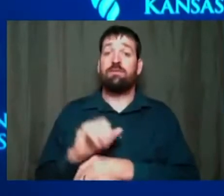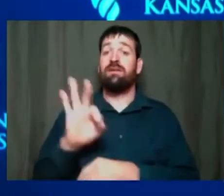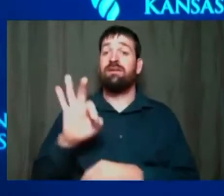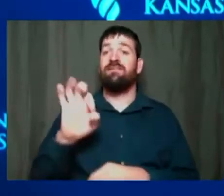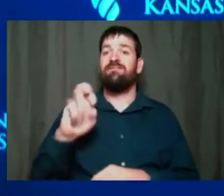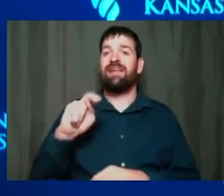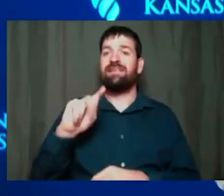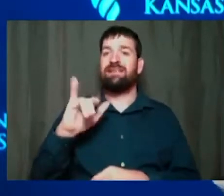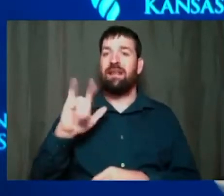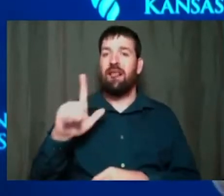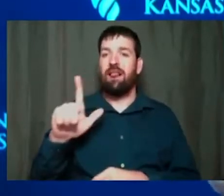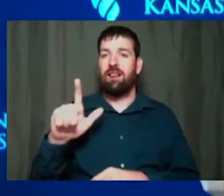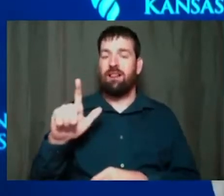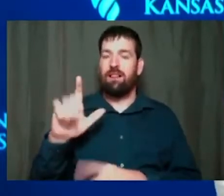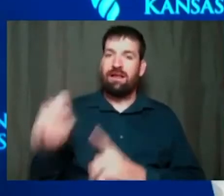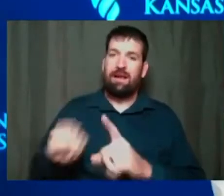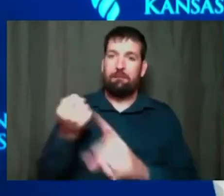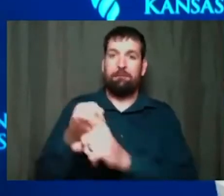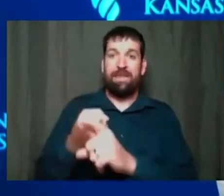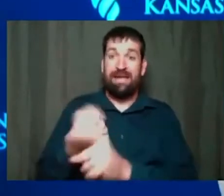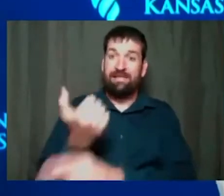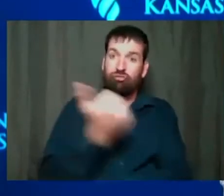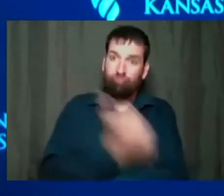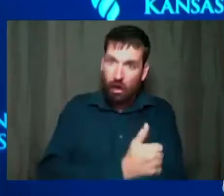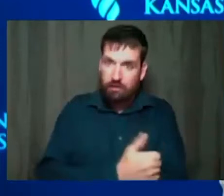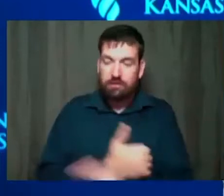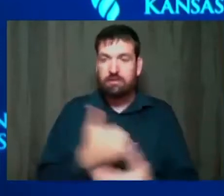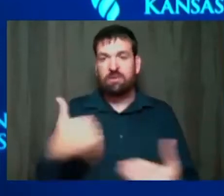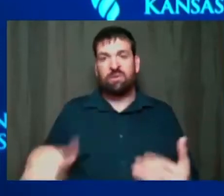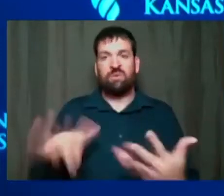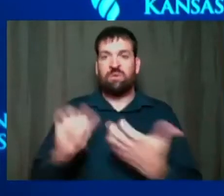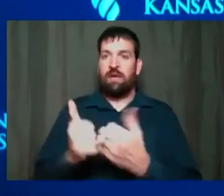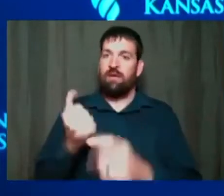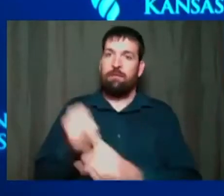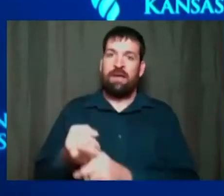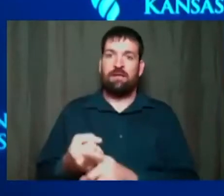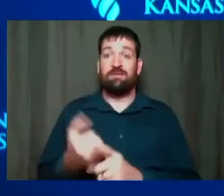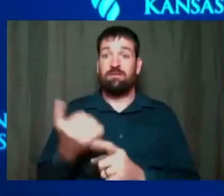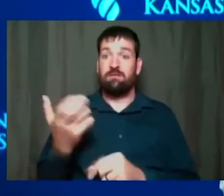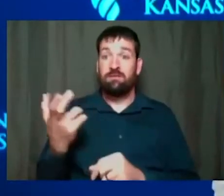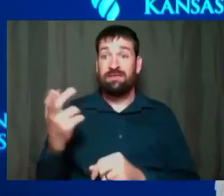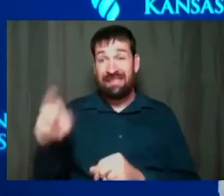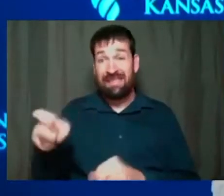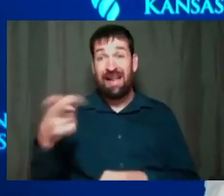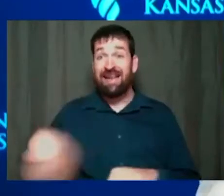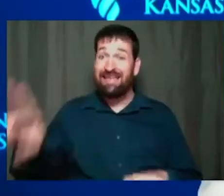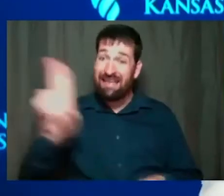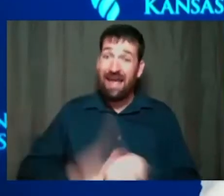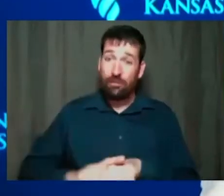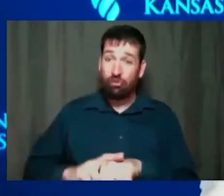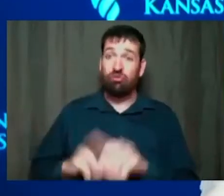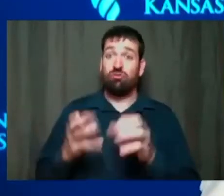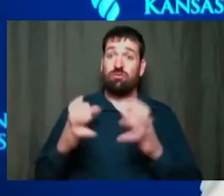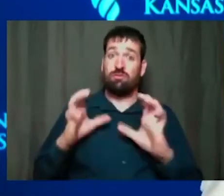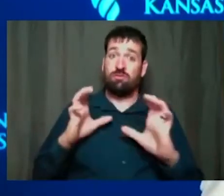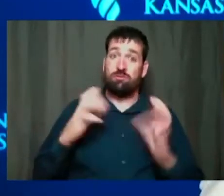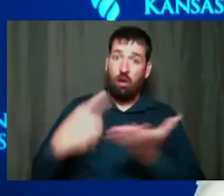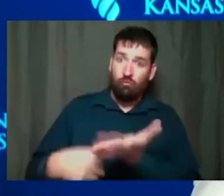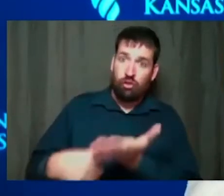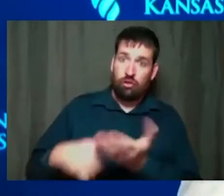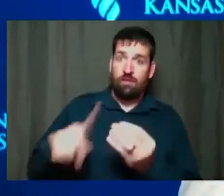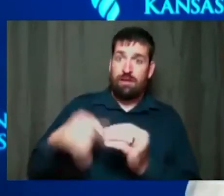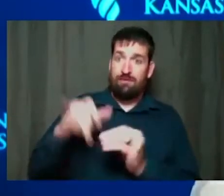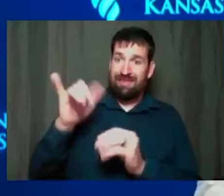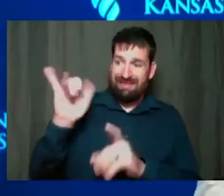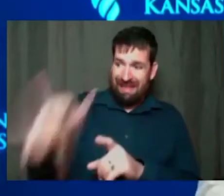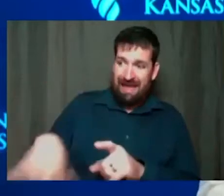in drugs and what an impact that's having on things. And we need to have a national conversation about that. We had to have a national conversation about the opioid crisis.